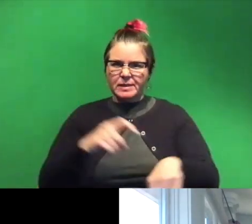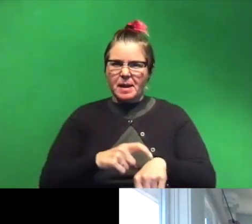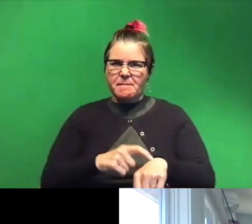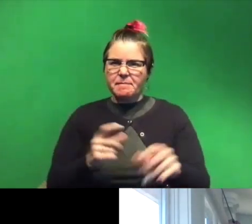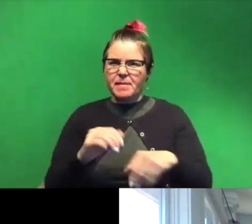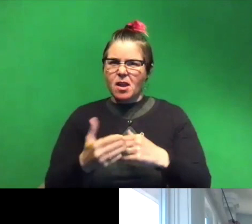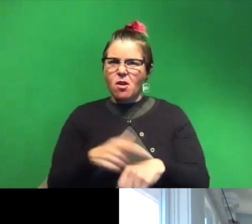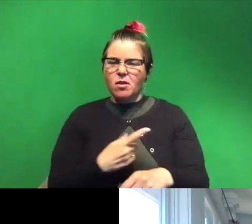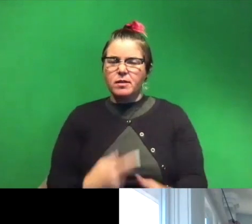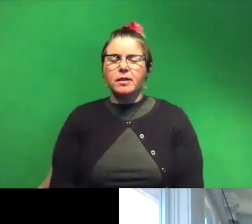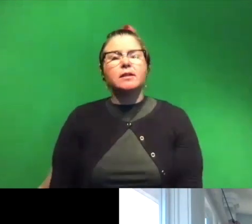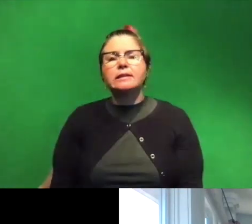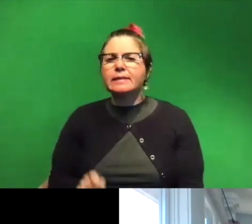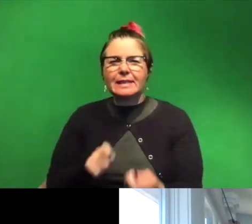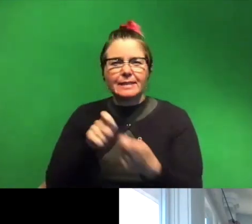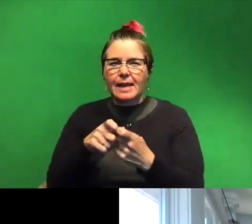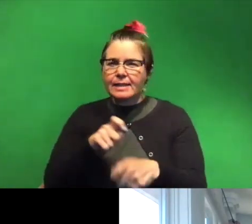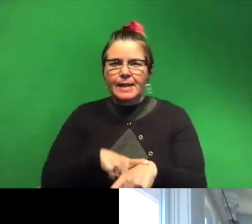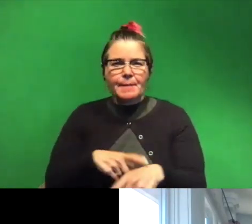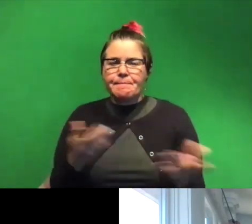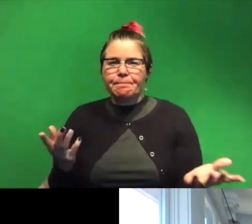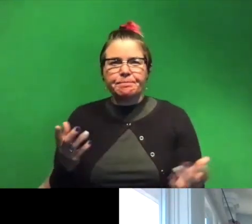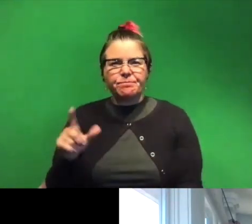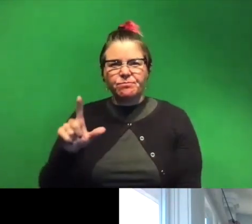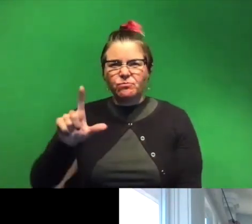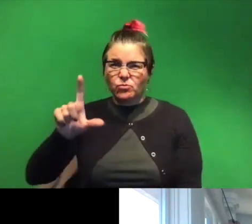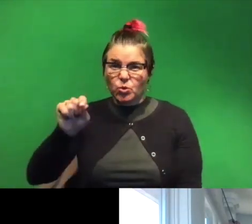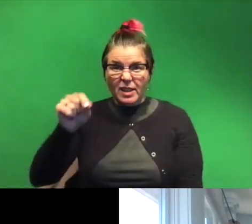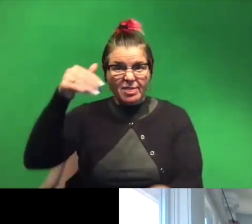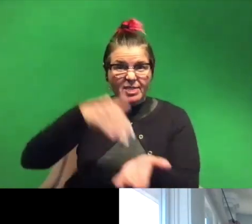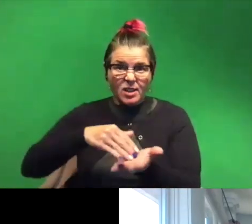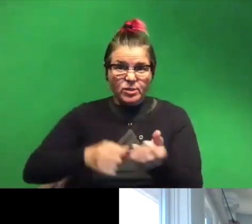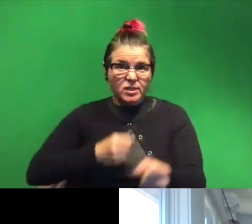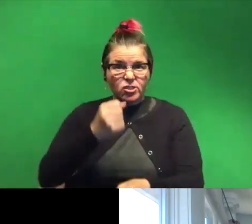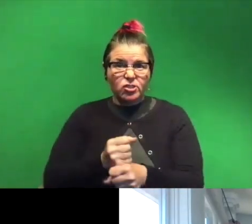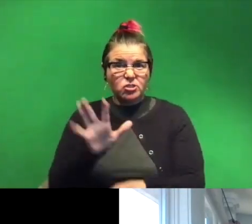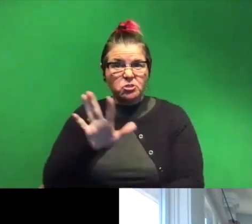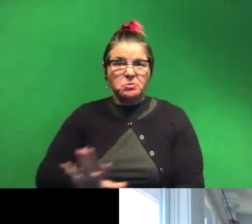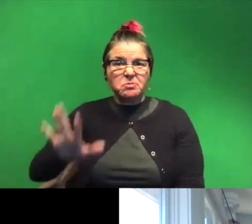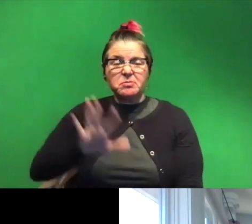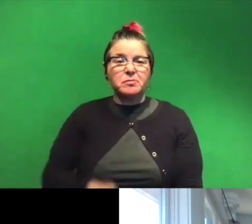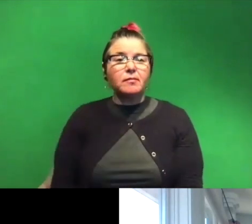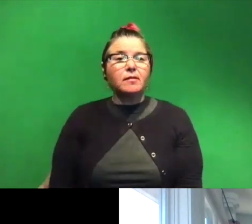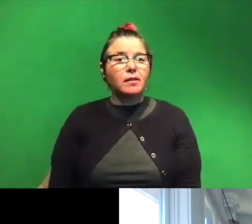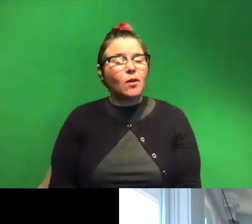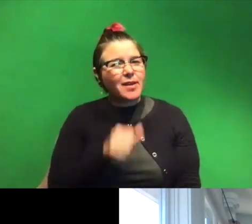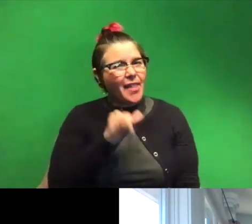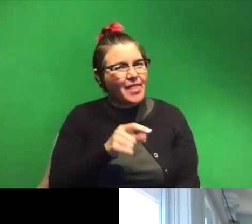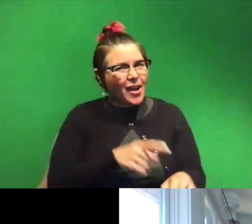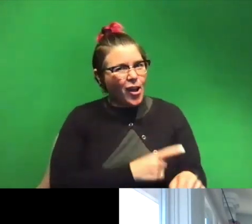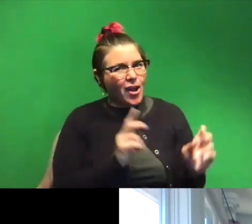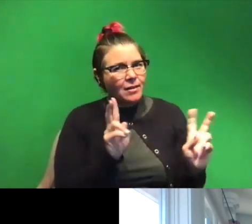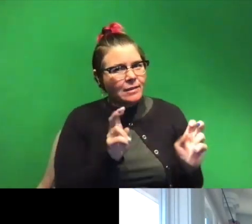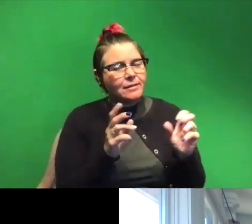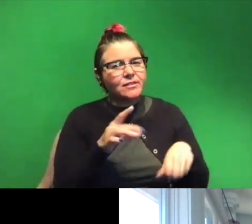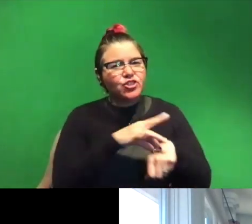I'm not sure of the exact time, but probably about 20,000 years, I'd have to say. It's really not that long. Not that long. Yeah. Geologic